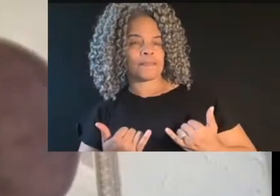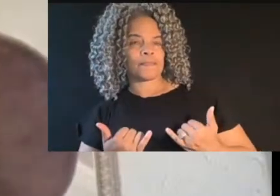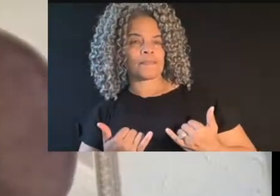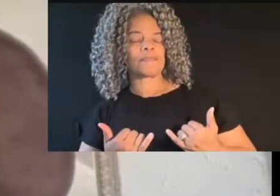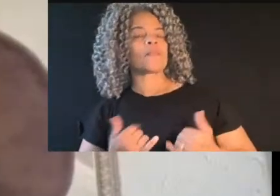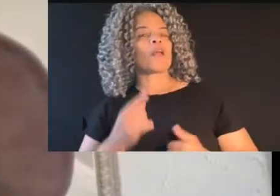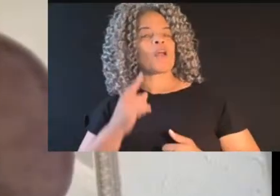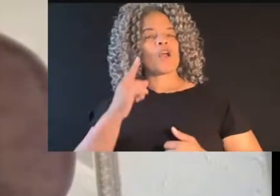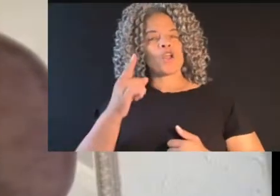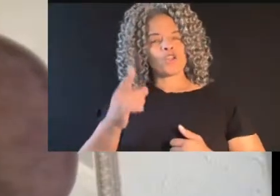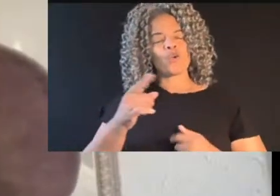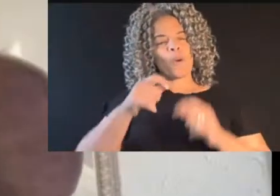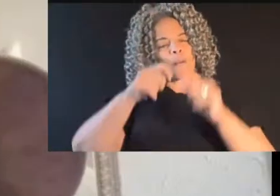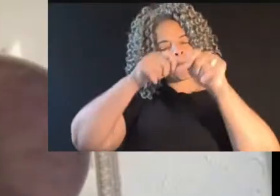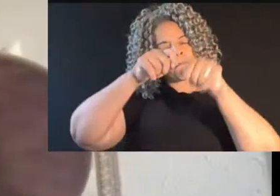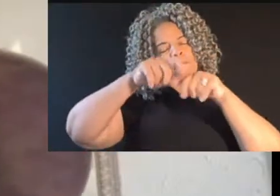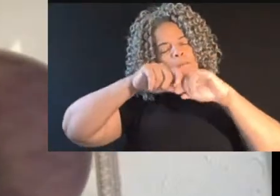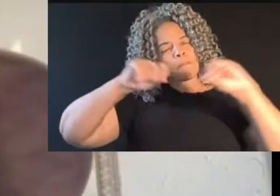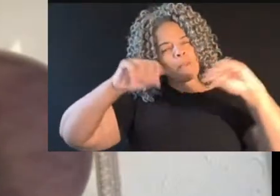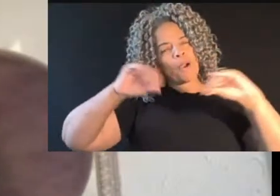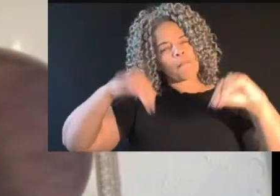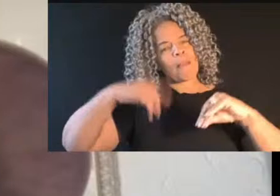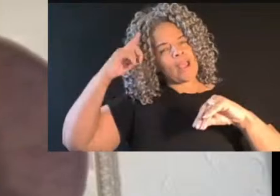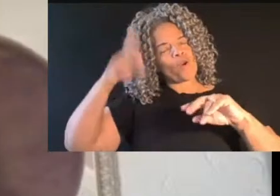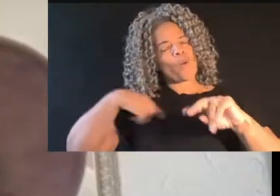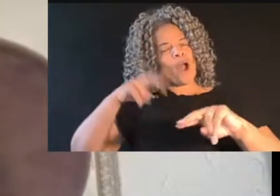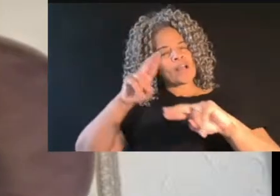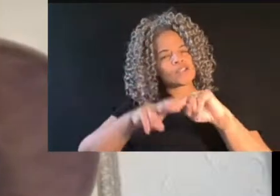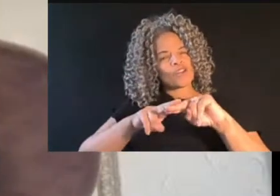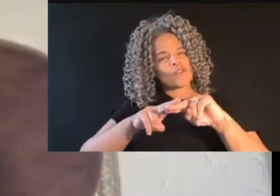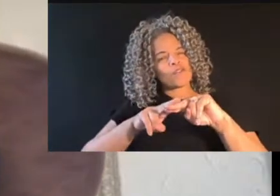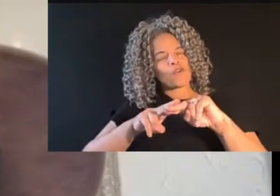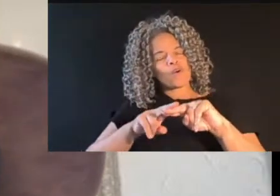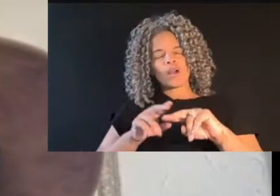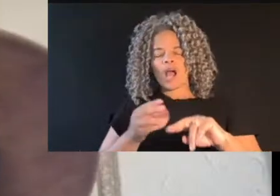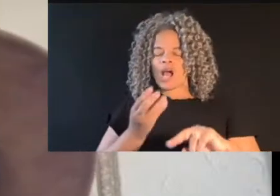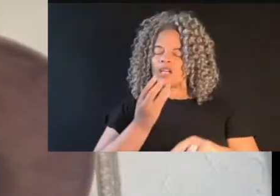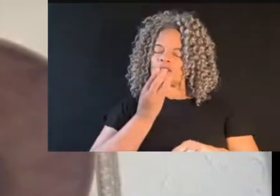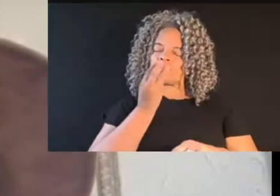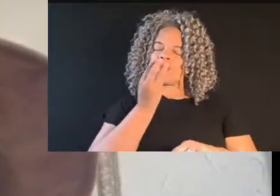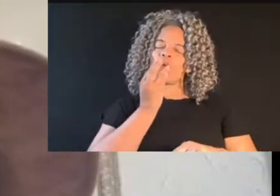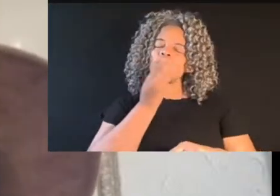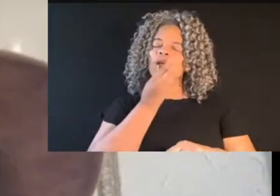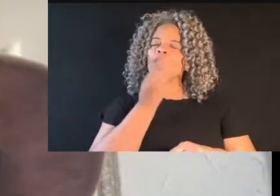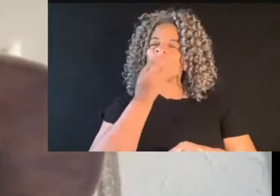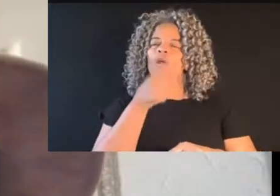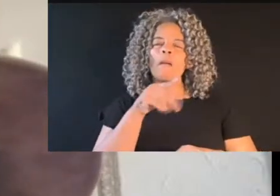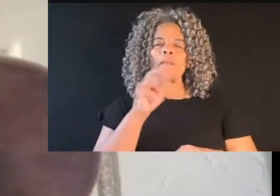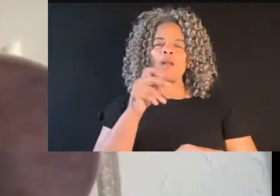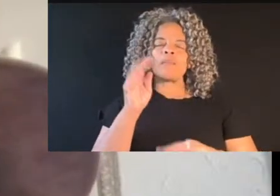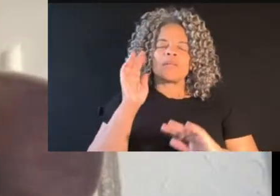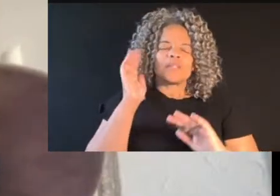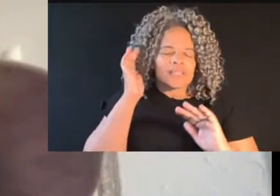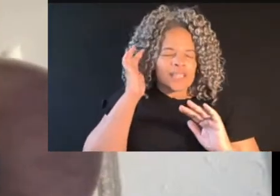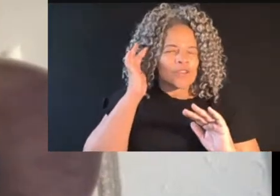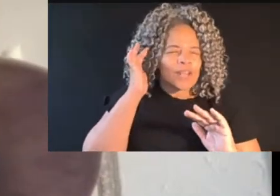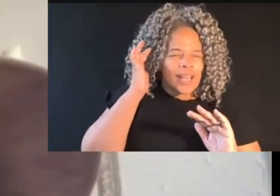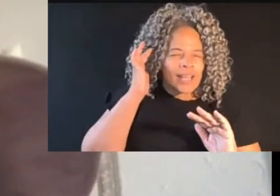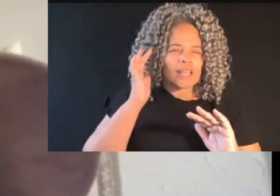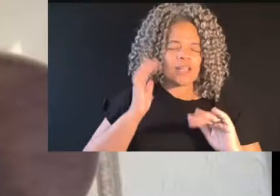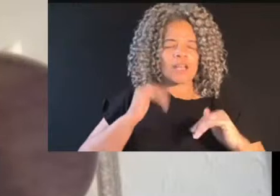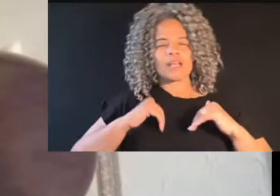You'll part my hair while I sit on the floor, sucking on a plum, tender-headed, tired, and